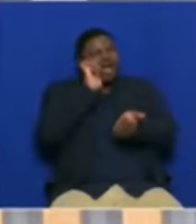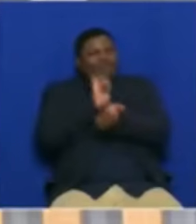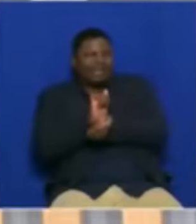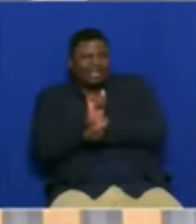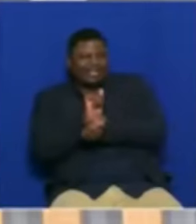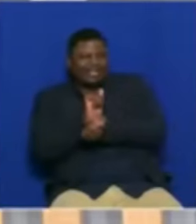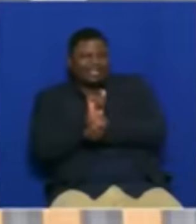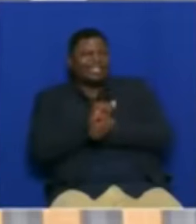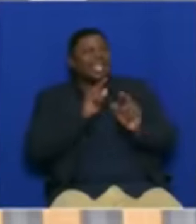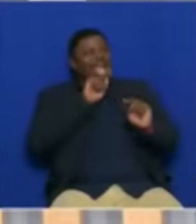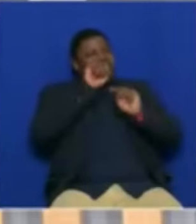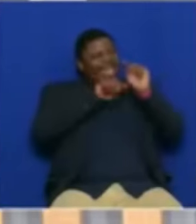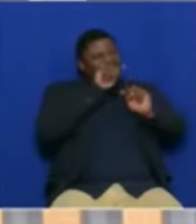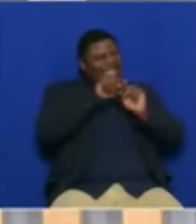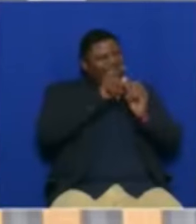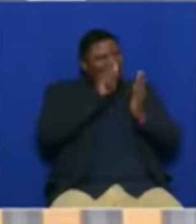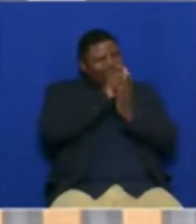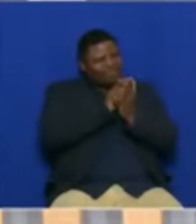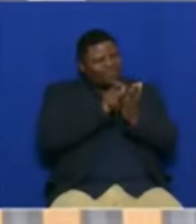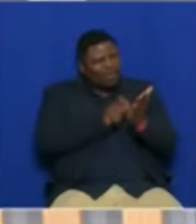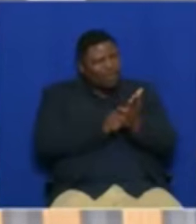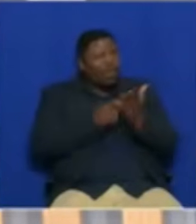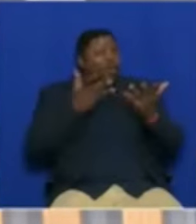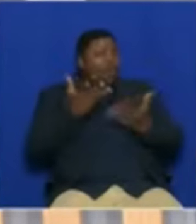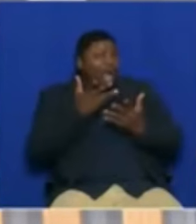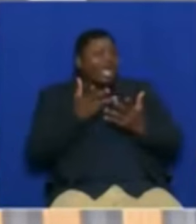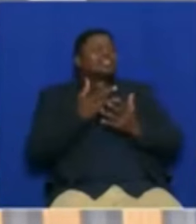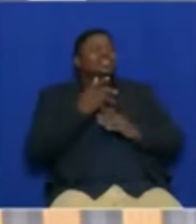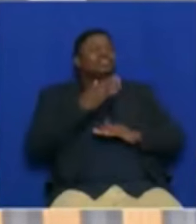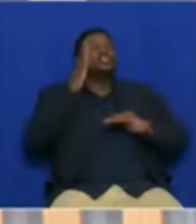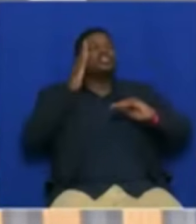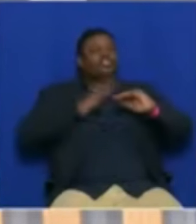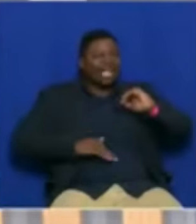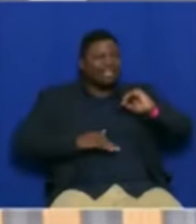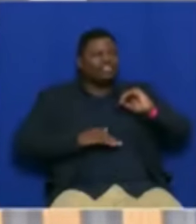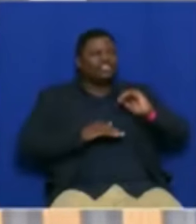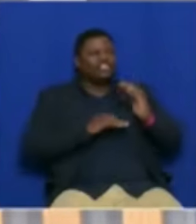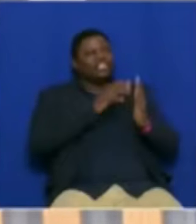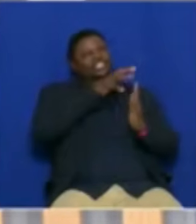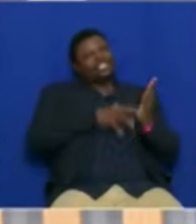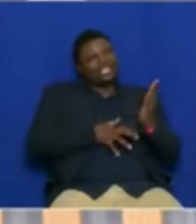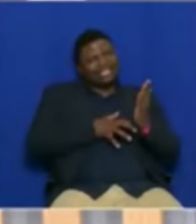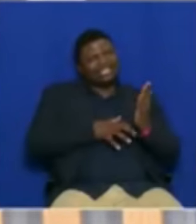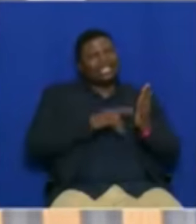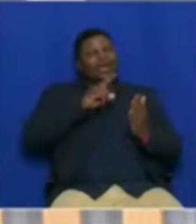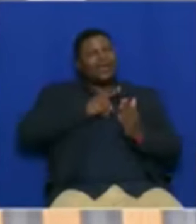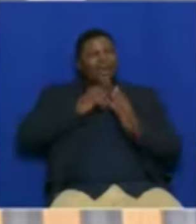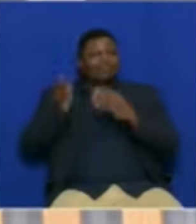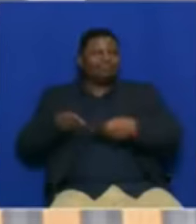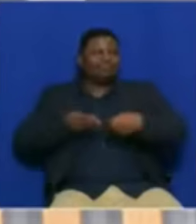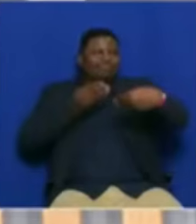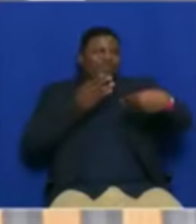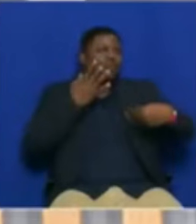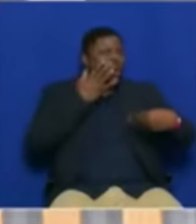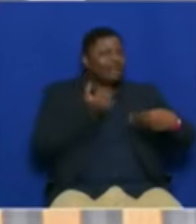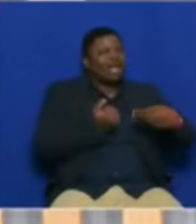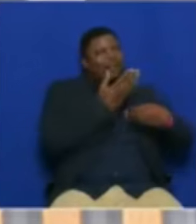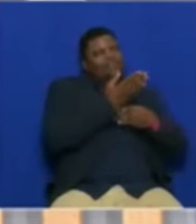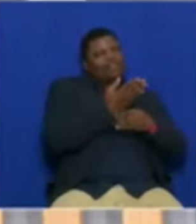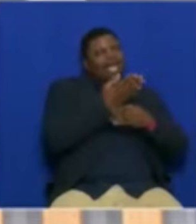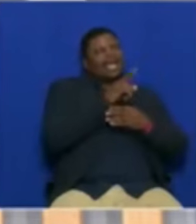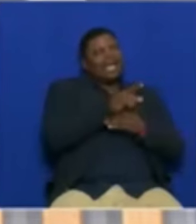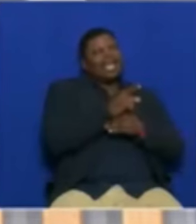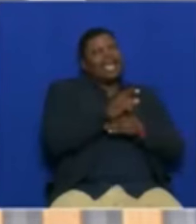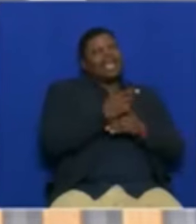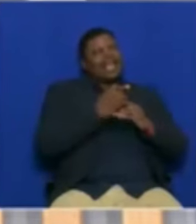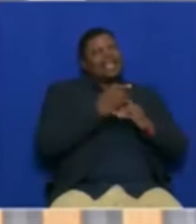that you're going to present when she applies for bail. The court sees, the magistrate sees a charge sheet at that